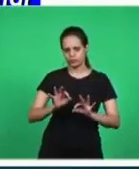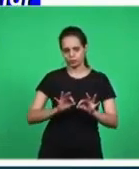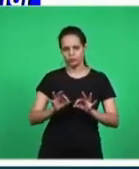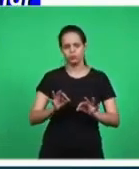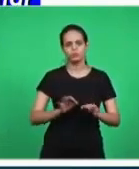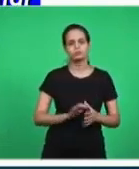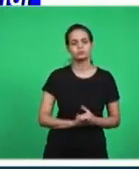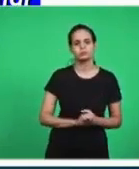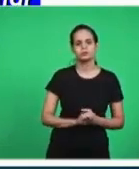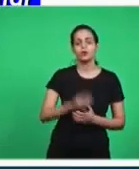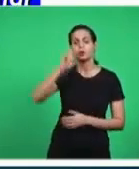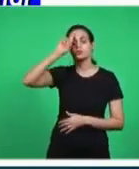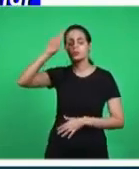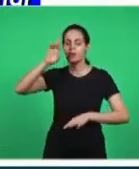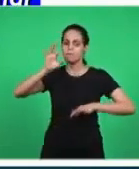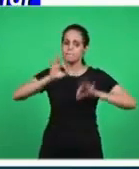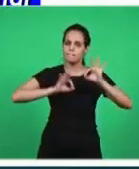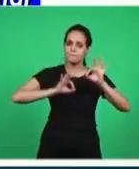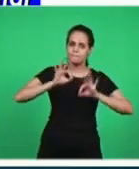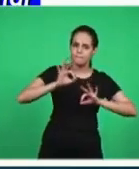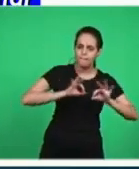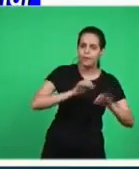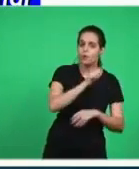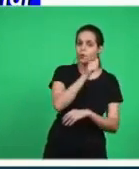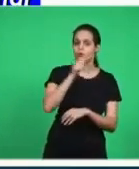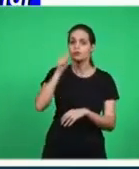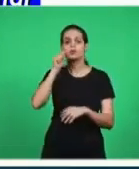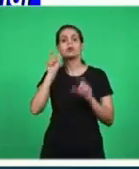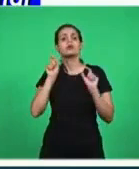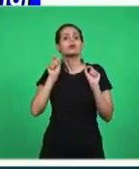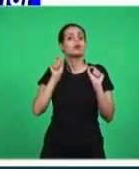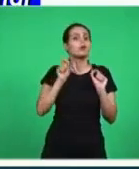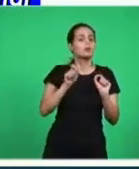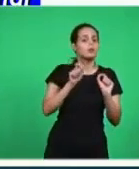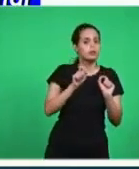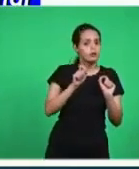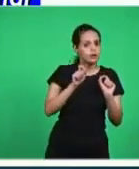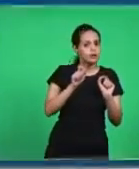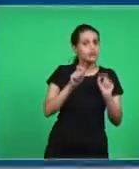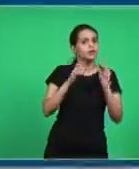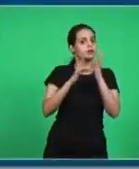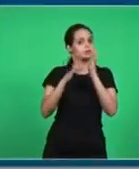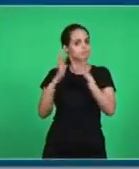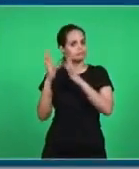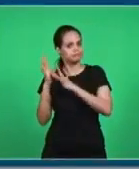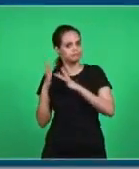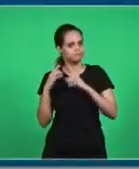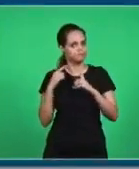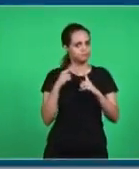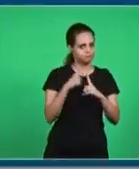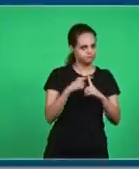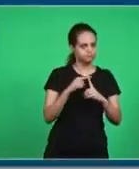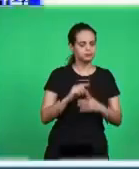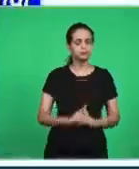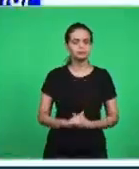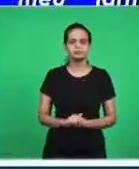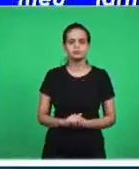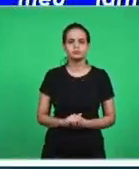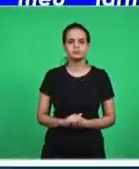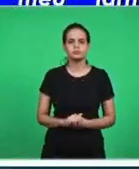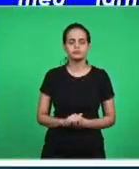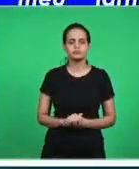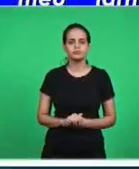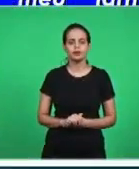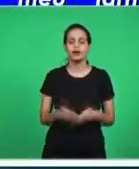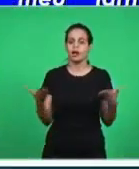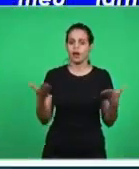"For the day of the Lord is at hand, for the Lord has prepared a sacrifice." So here's the correlation with Matthew 22. Now let's go to verse